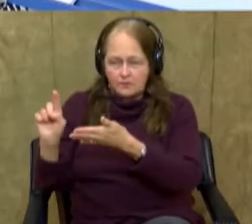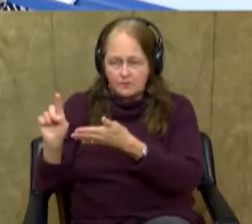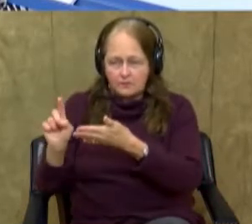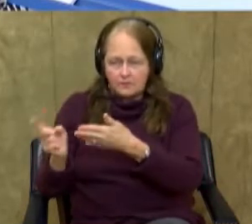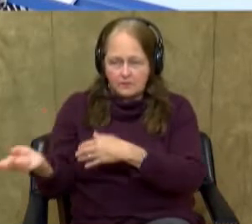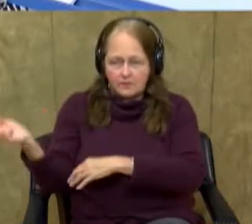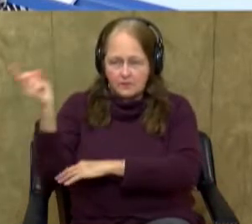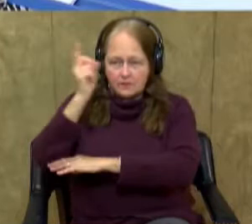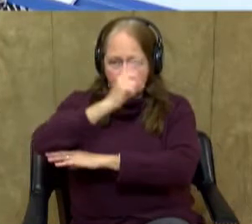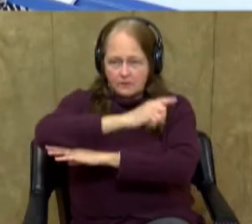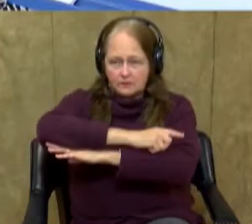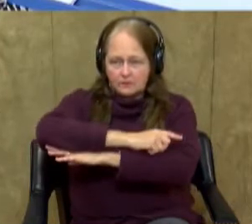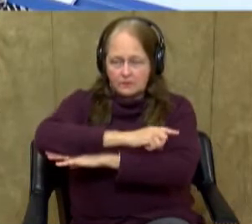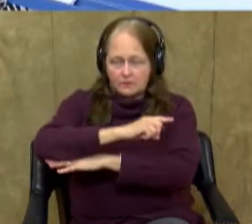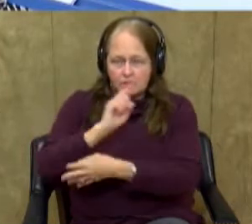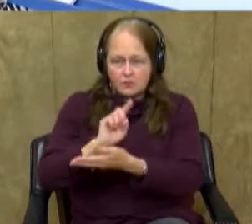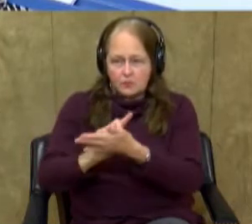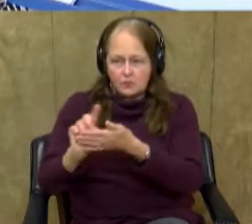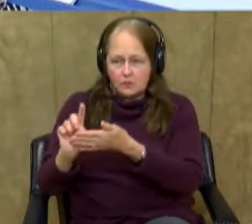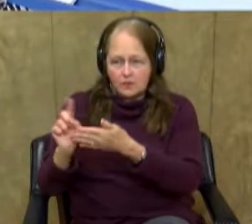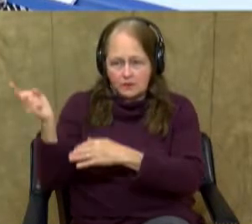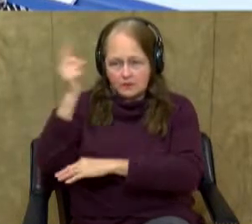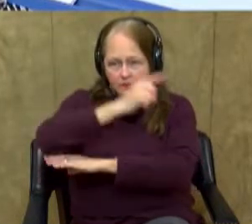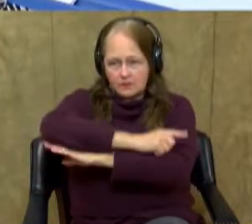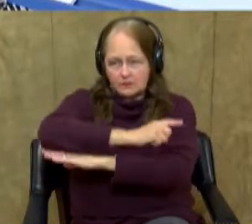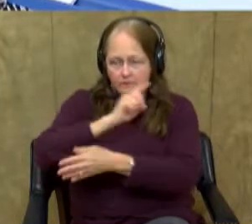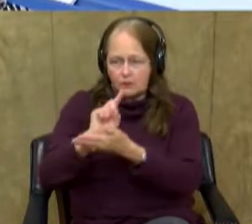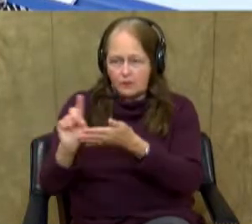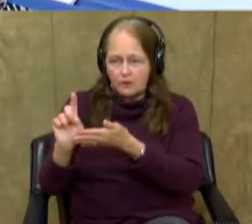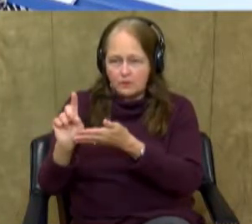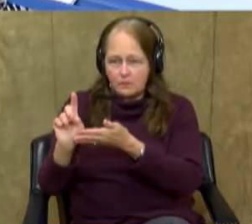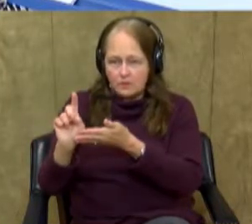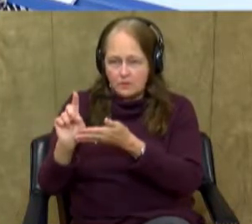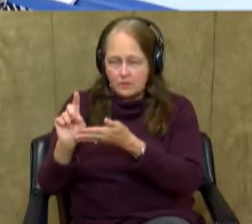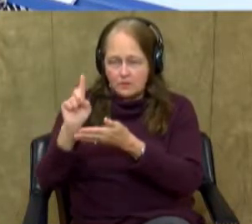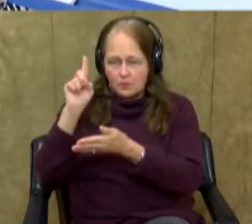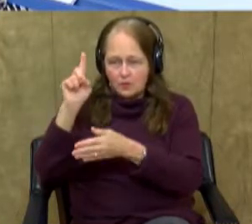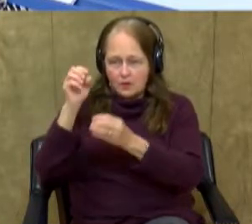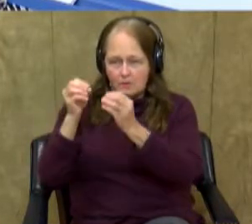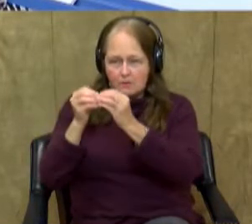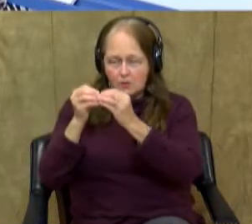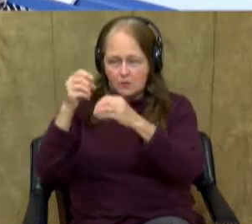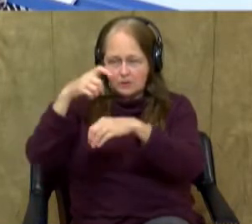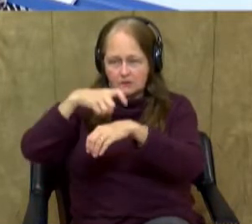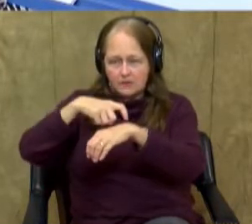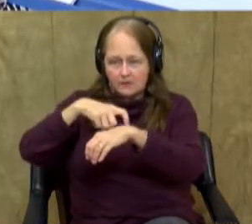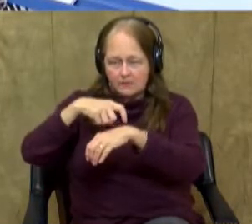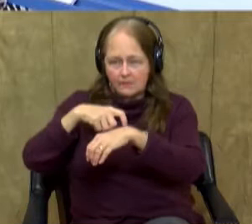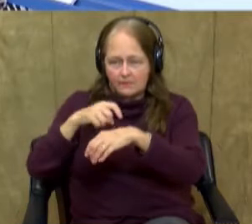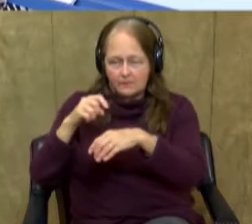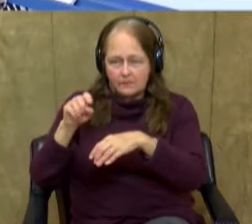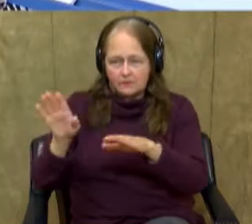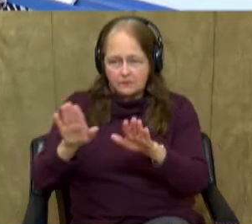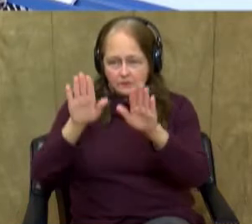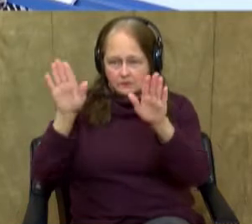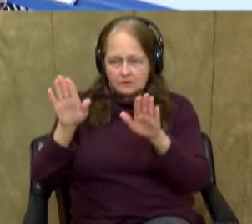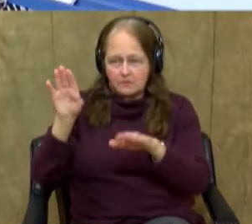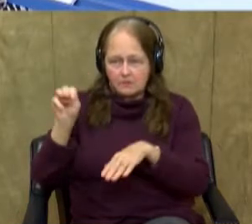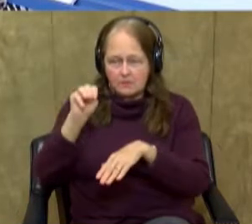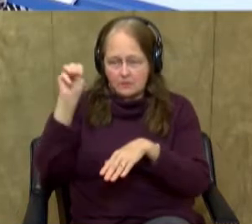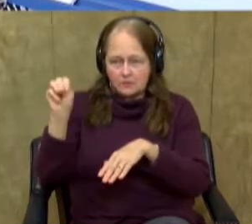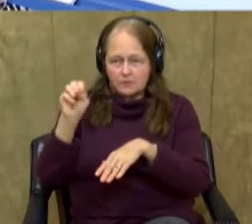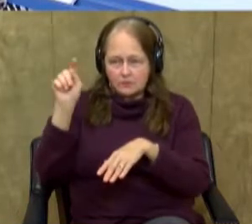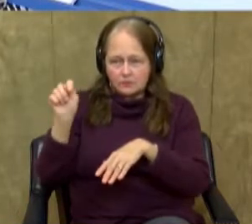week, days of the week, days of the week, days of the week. One more time. There's Sunday and there's Monday,